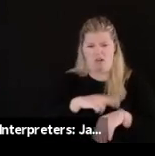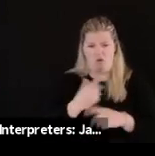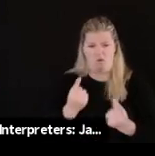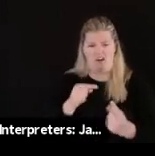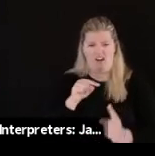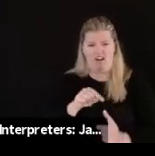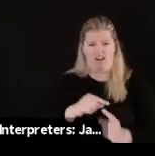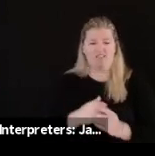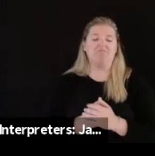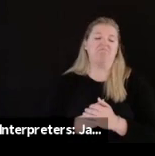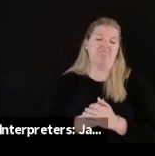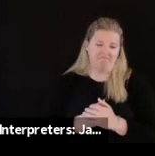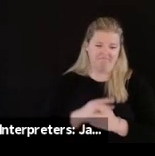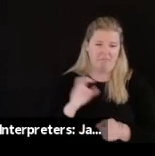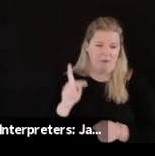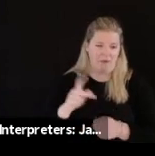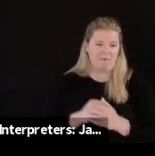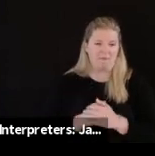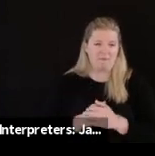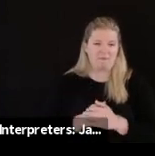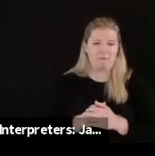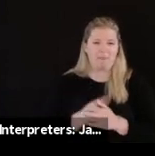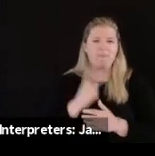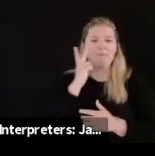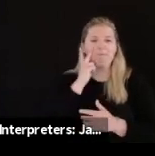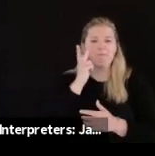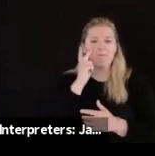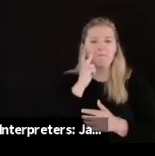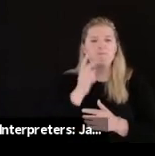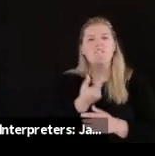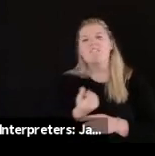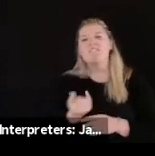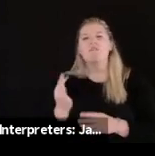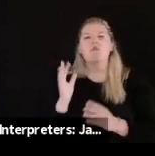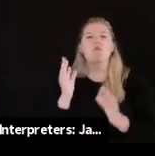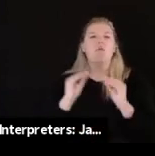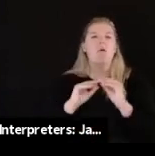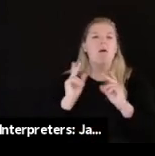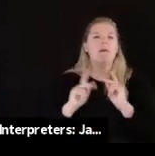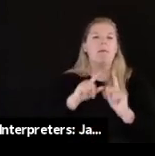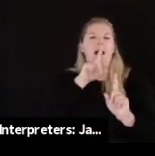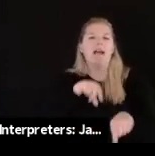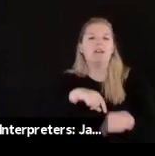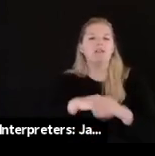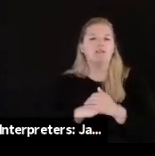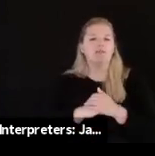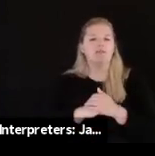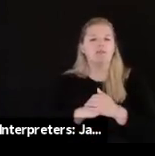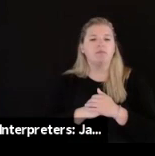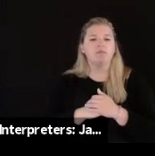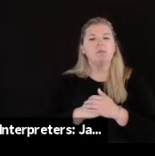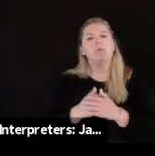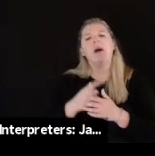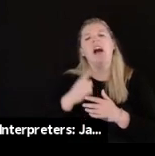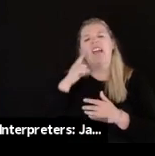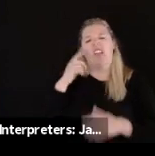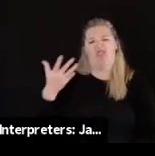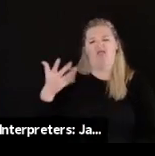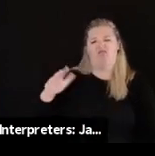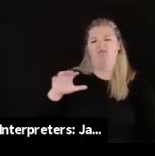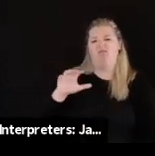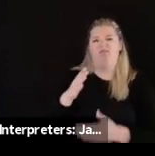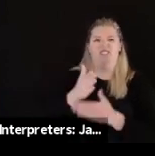Okay, let's see. Couple more coming through. Somewhat seems to be the one that's winning.